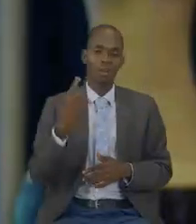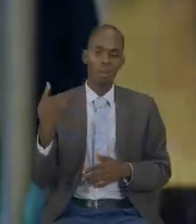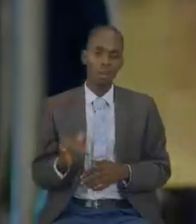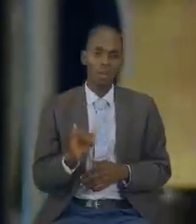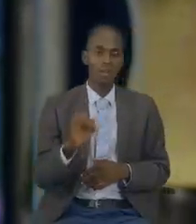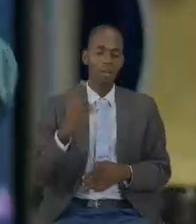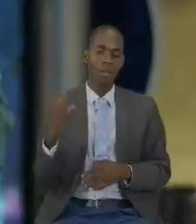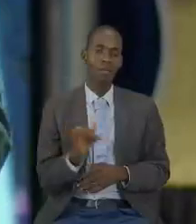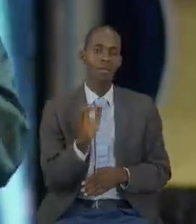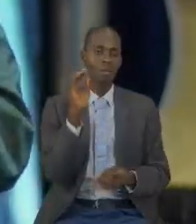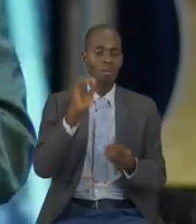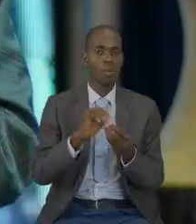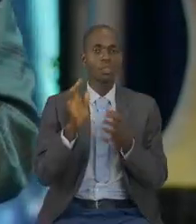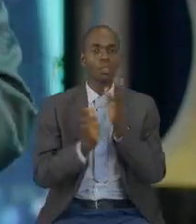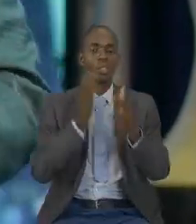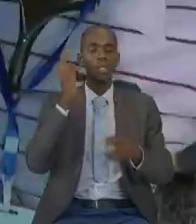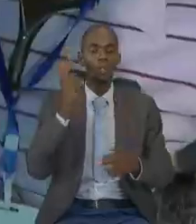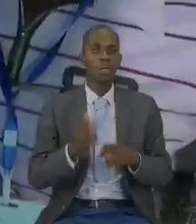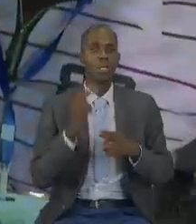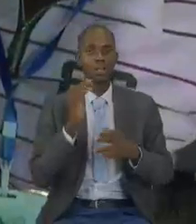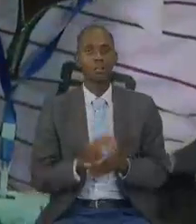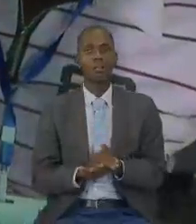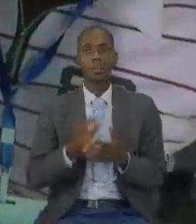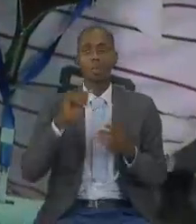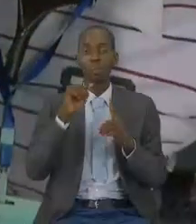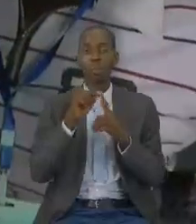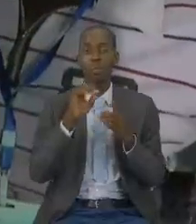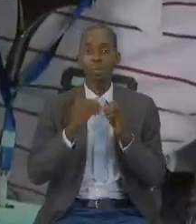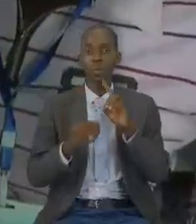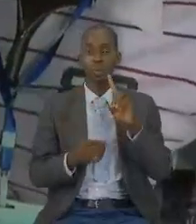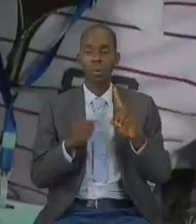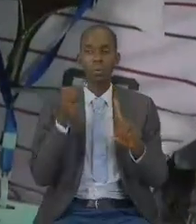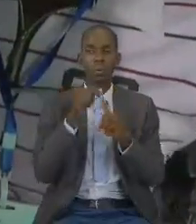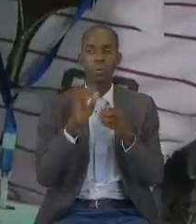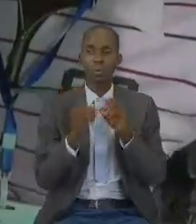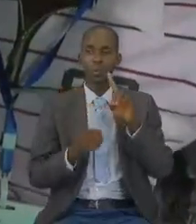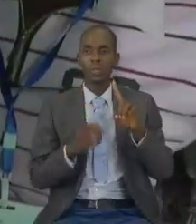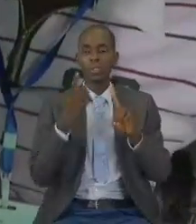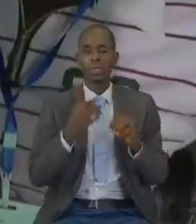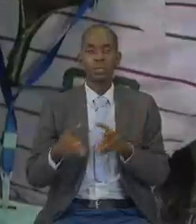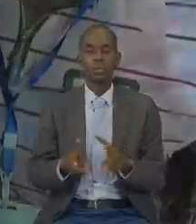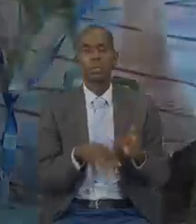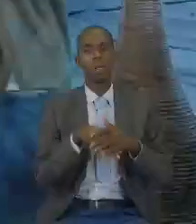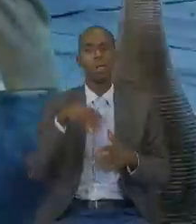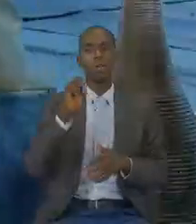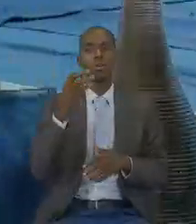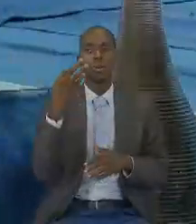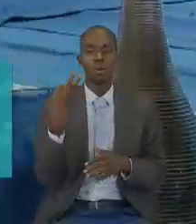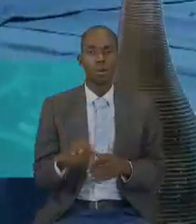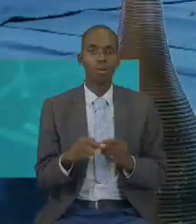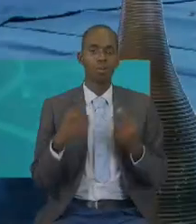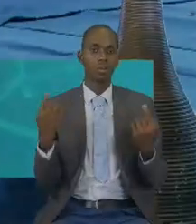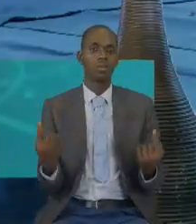and evermore in Jesus' name. Number one, the way out of